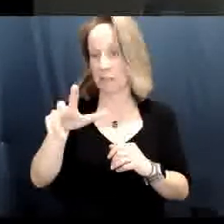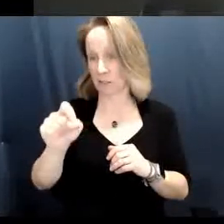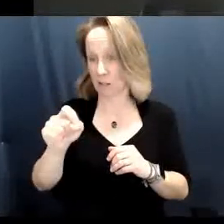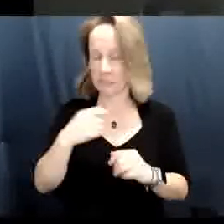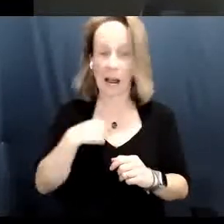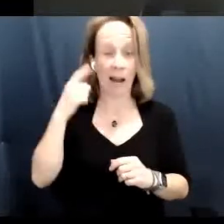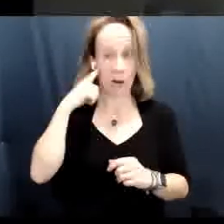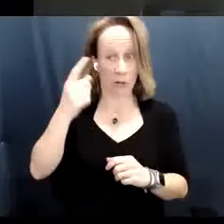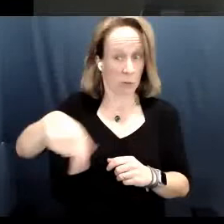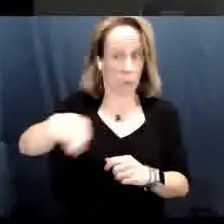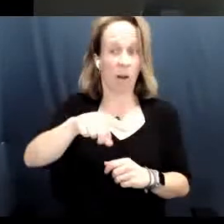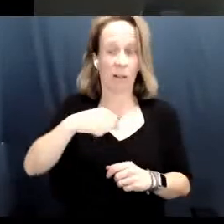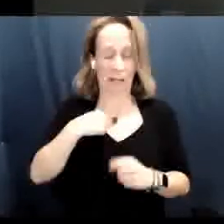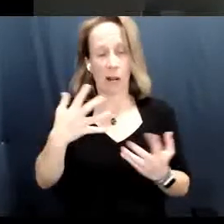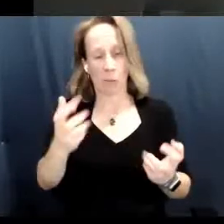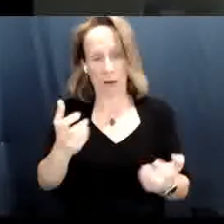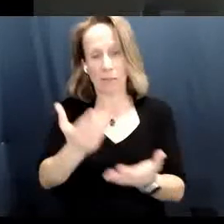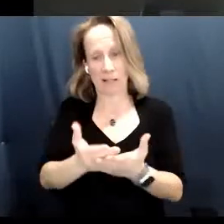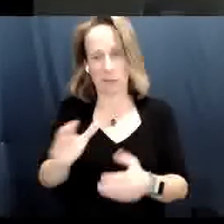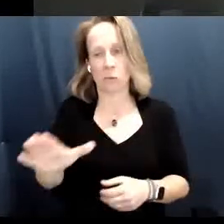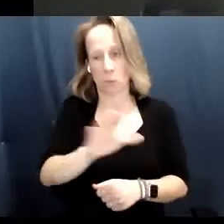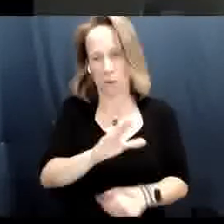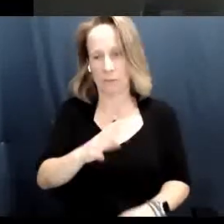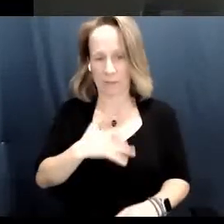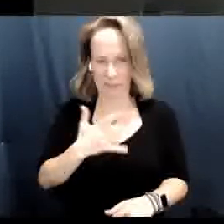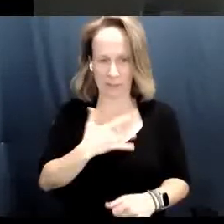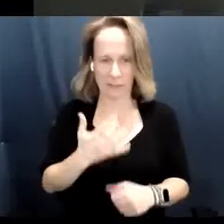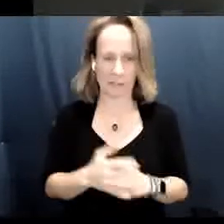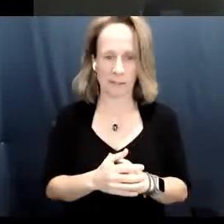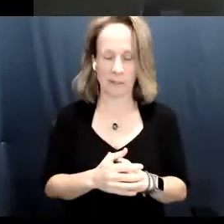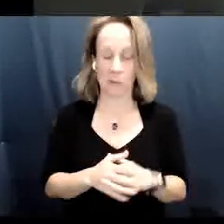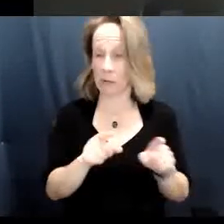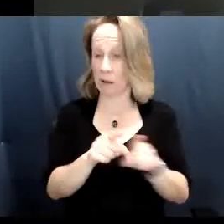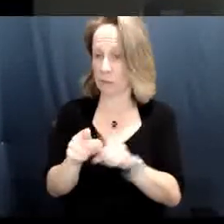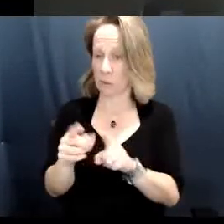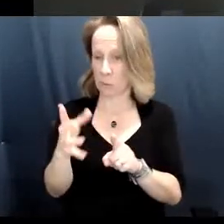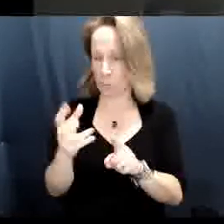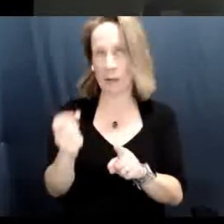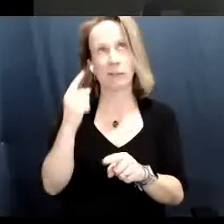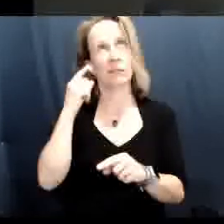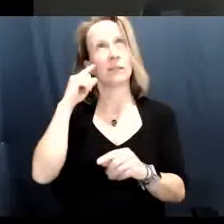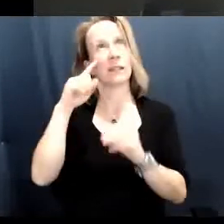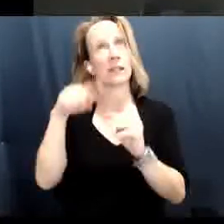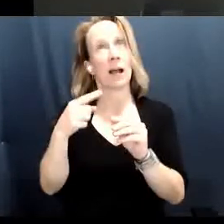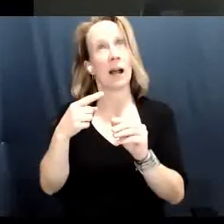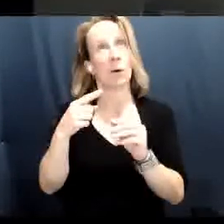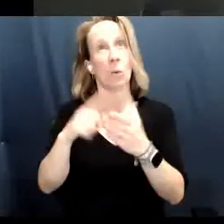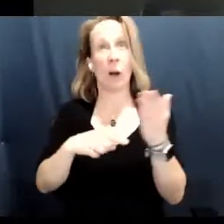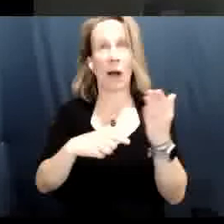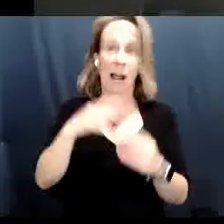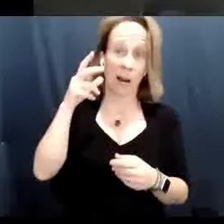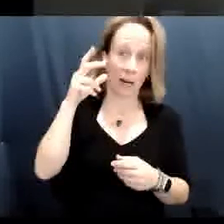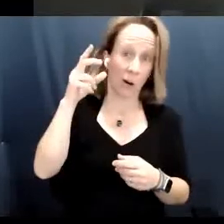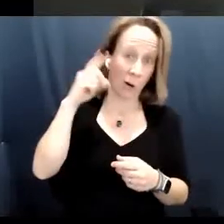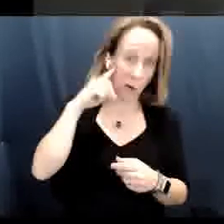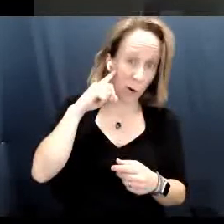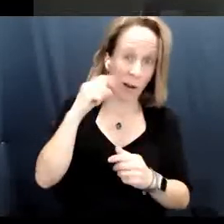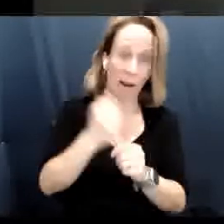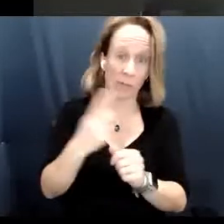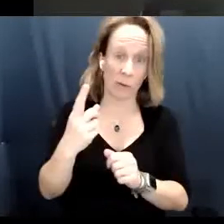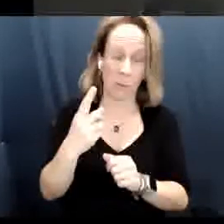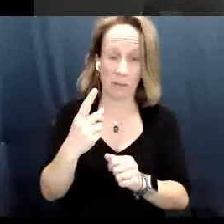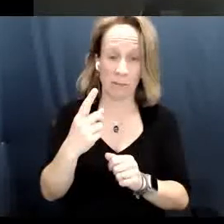feelings. We also want to reflect. So what I heard everyone say